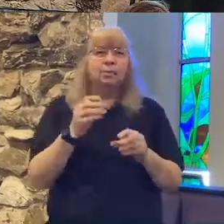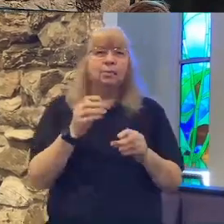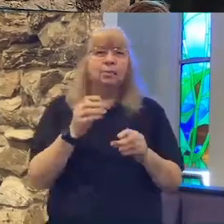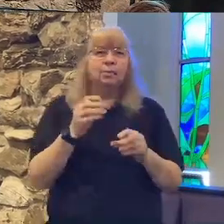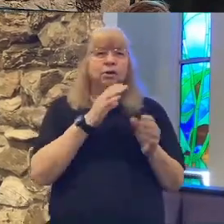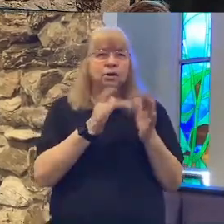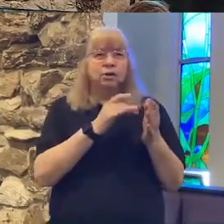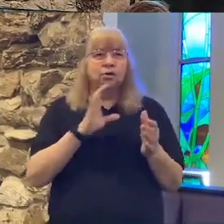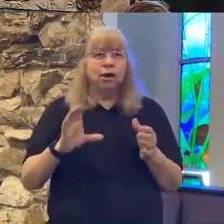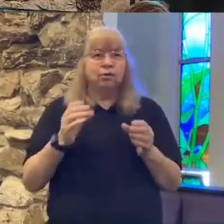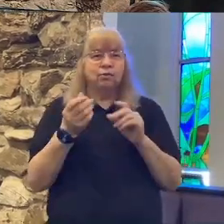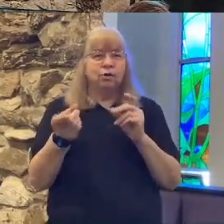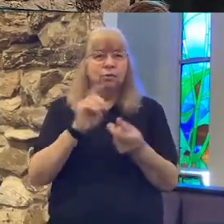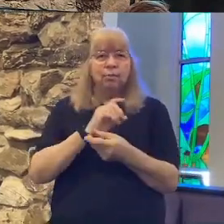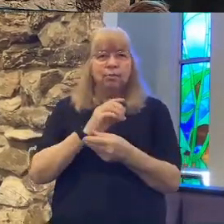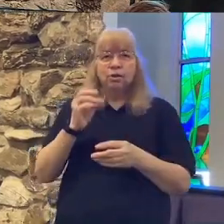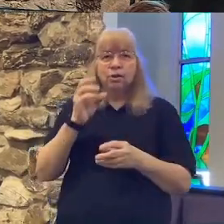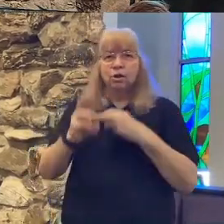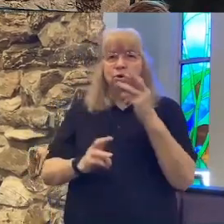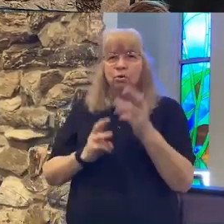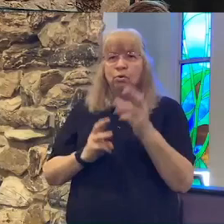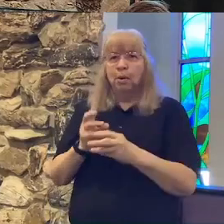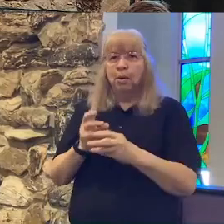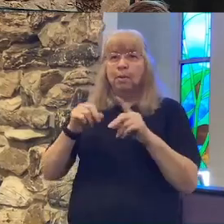Actually, there's more to it.